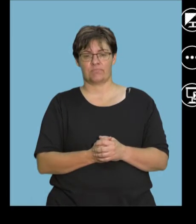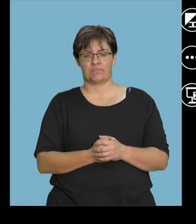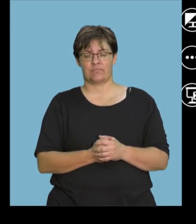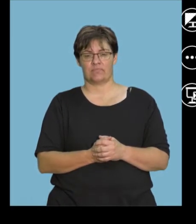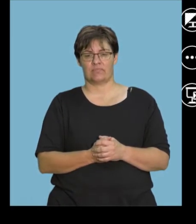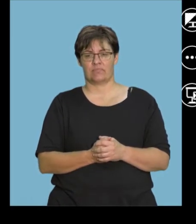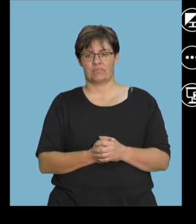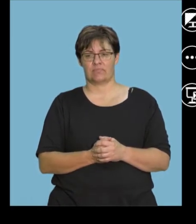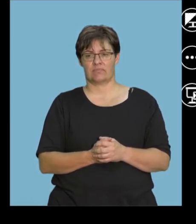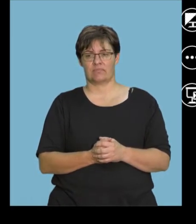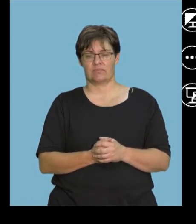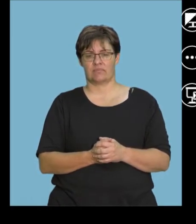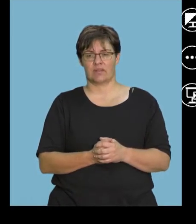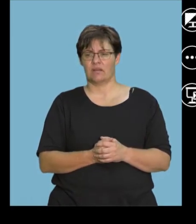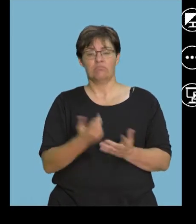moving along.